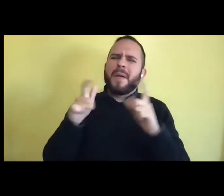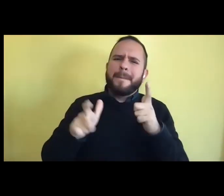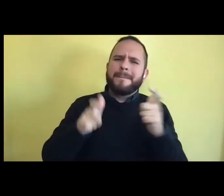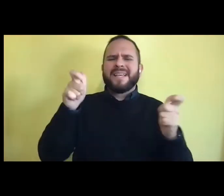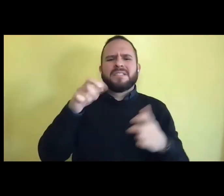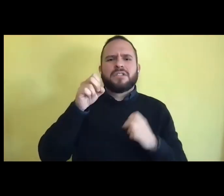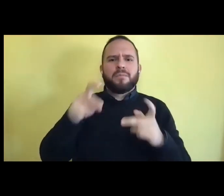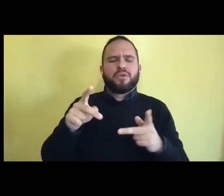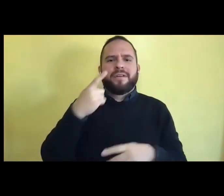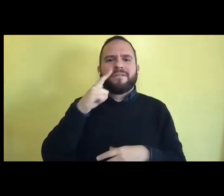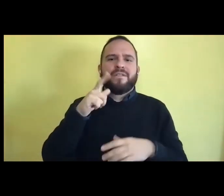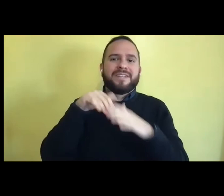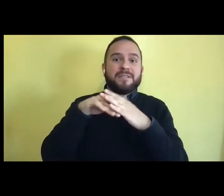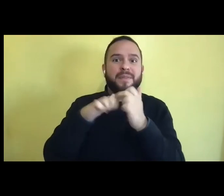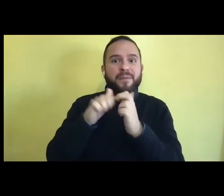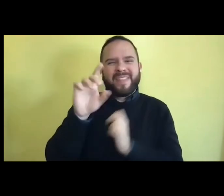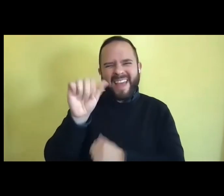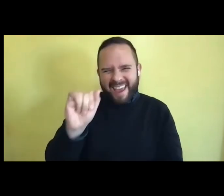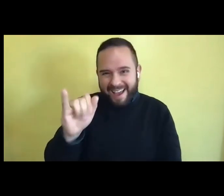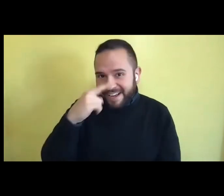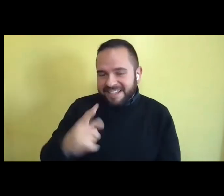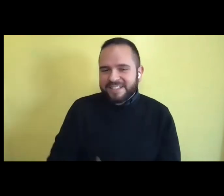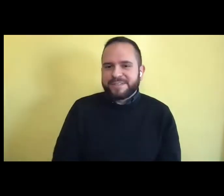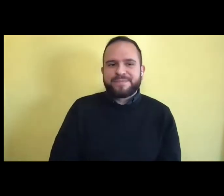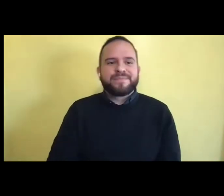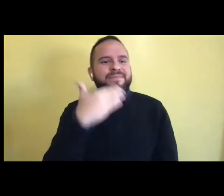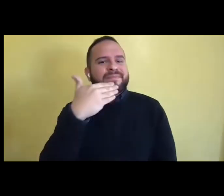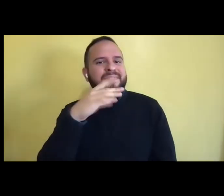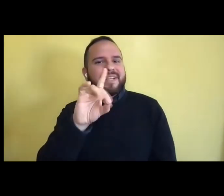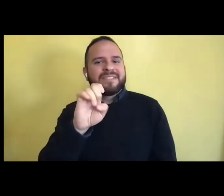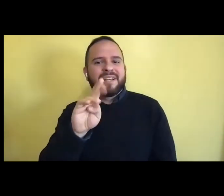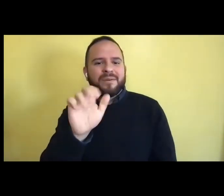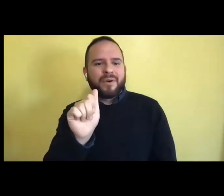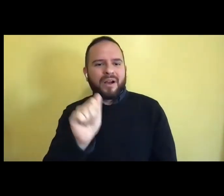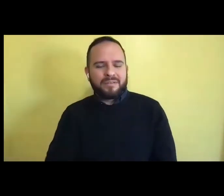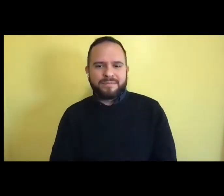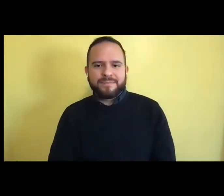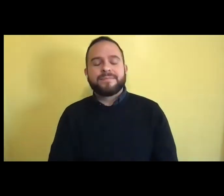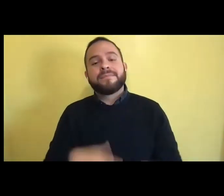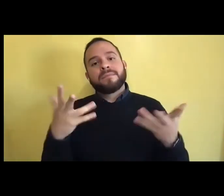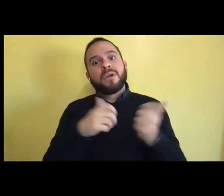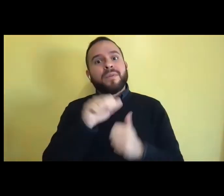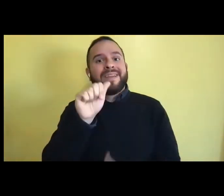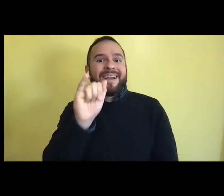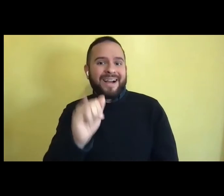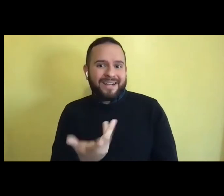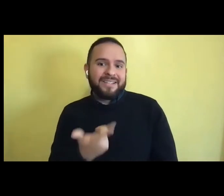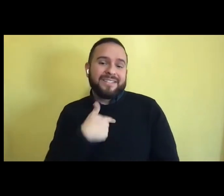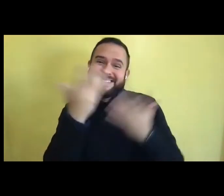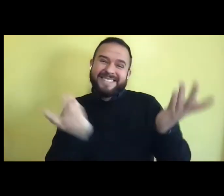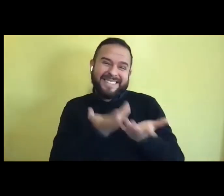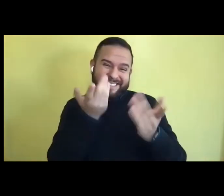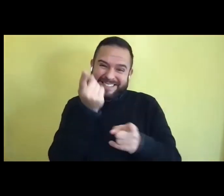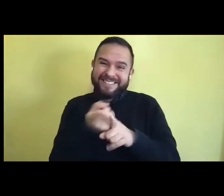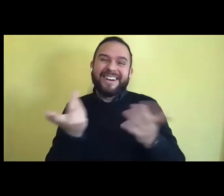within AI. Thanks, Deborah. With AI, it's here, right?